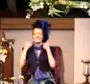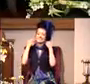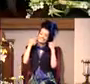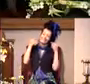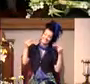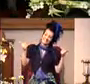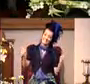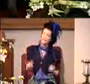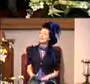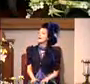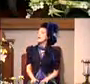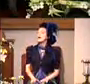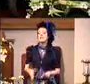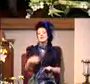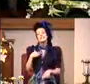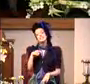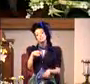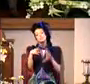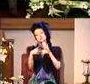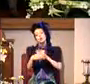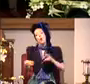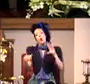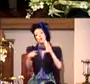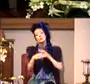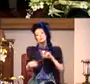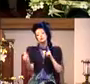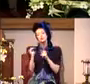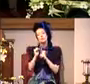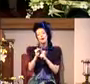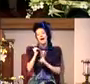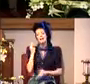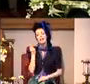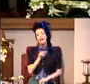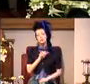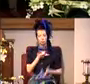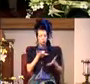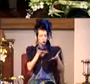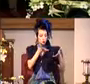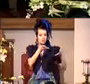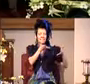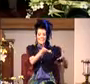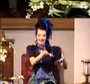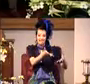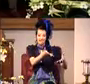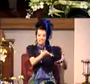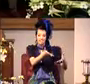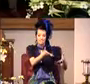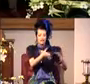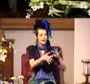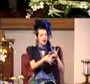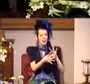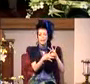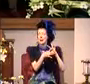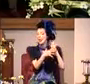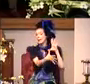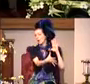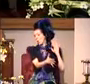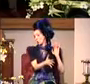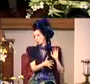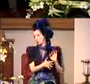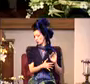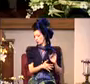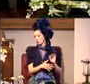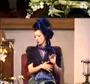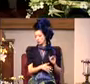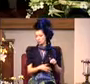the reality of the story is to remind us to leave behind, to let it go, to